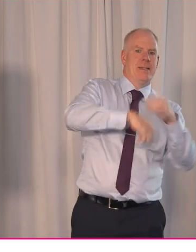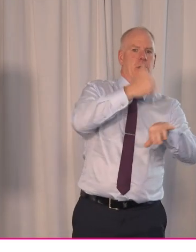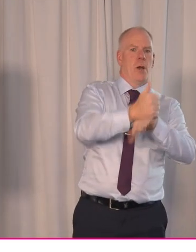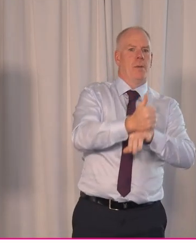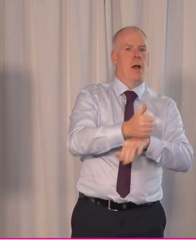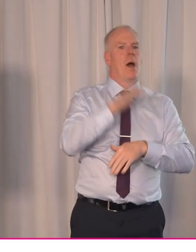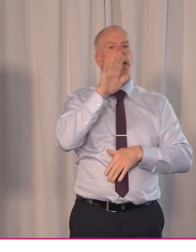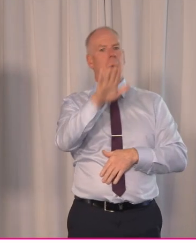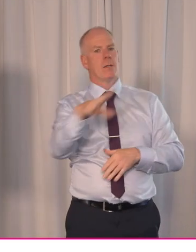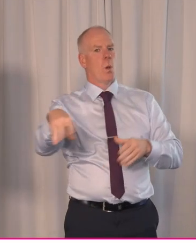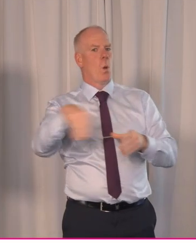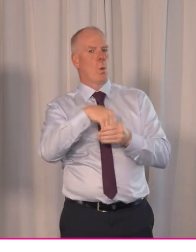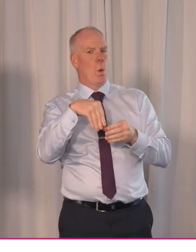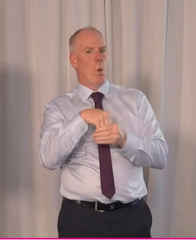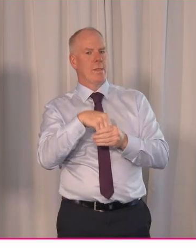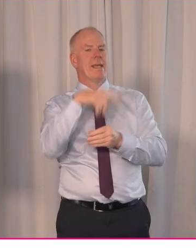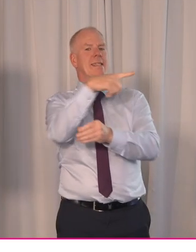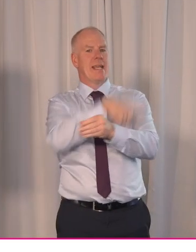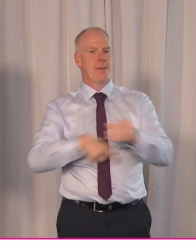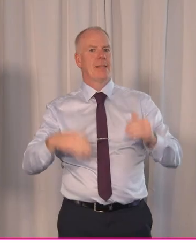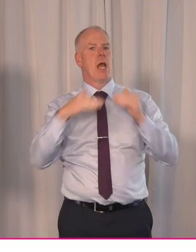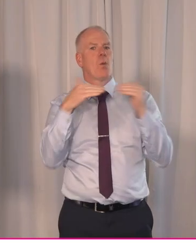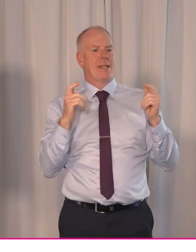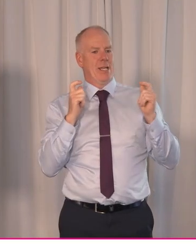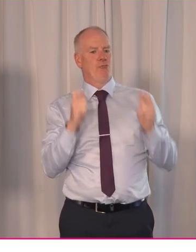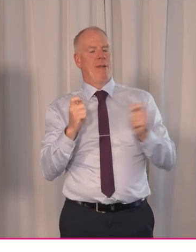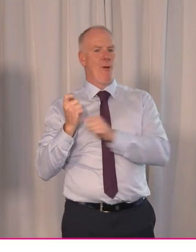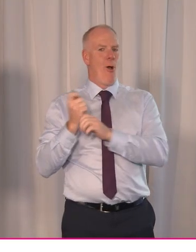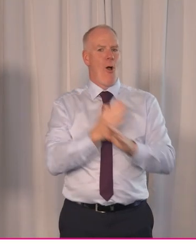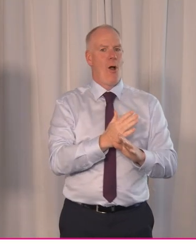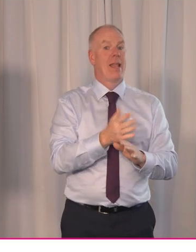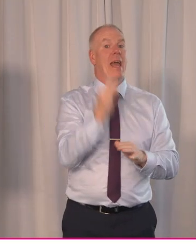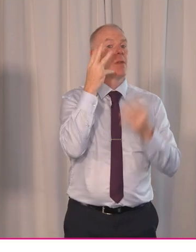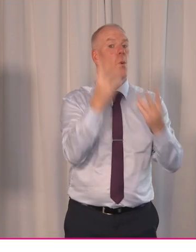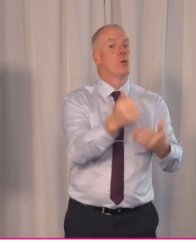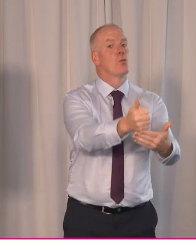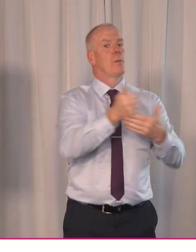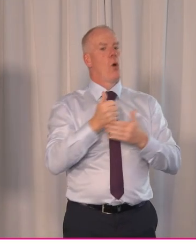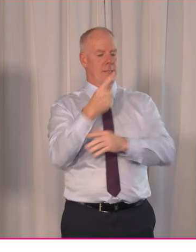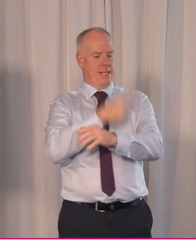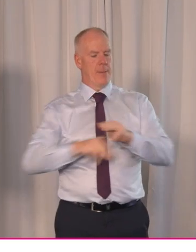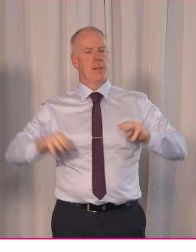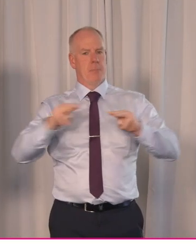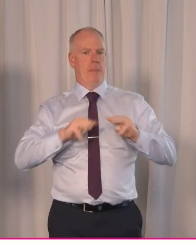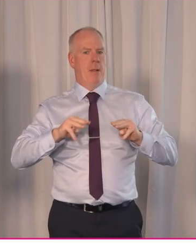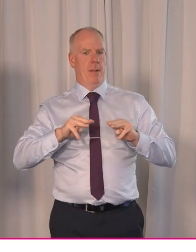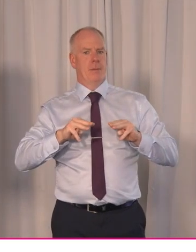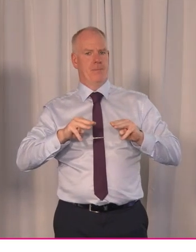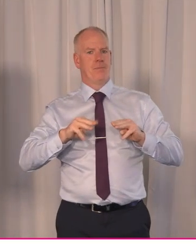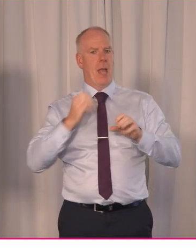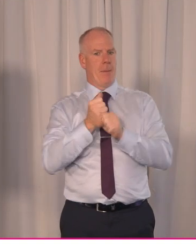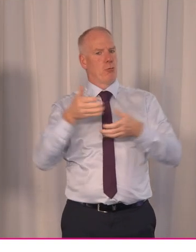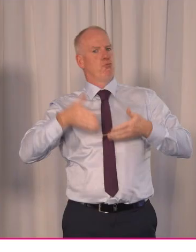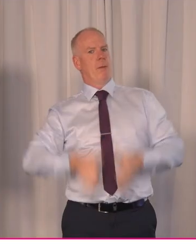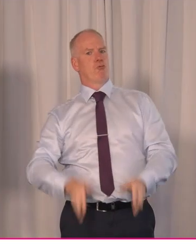must take part in disability quality training if they're supporting disabled people around